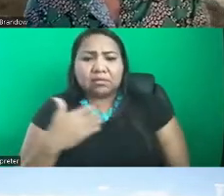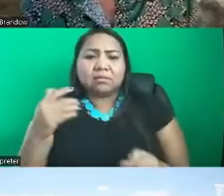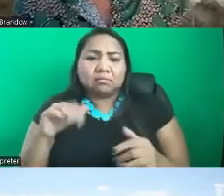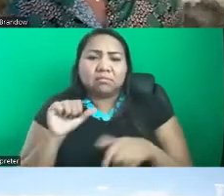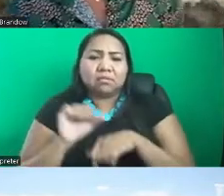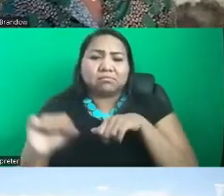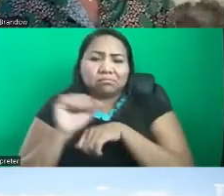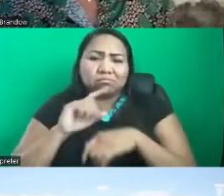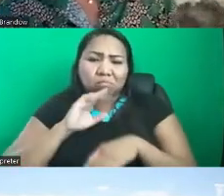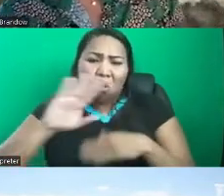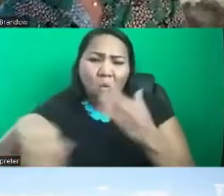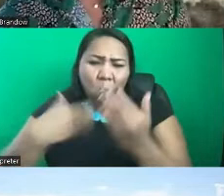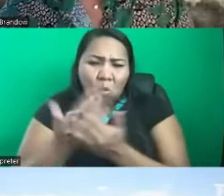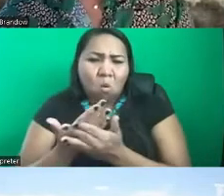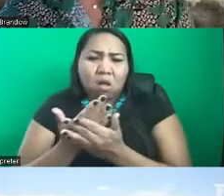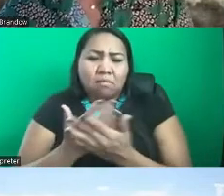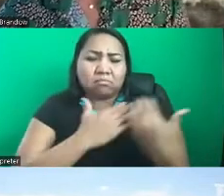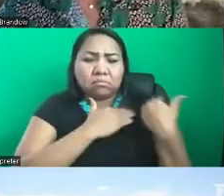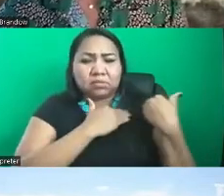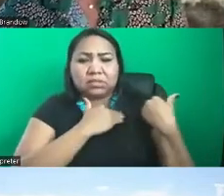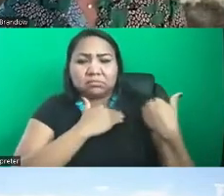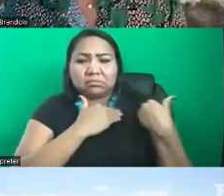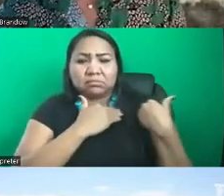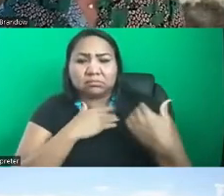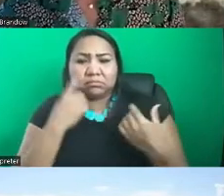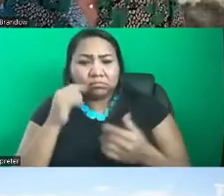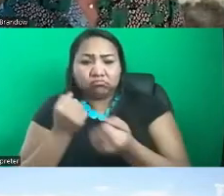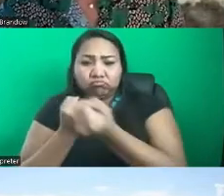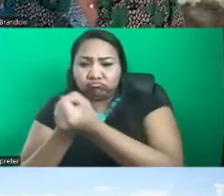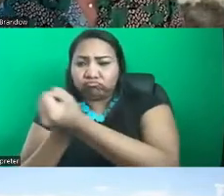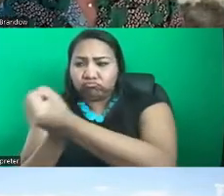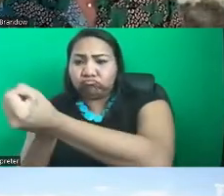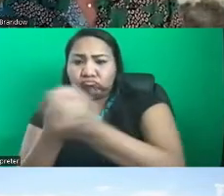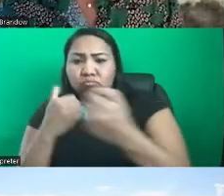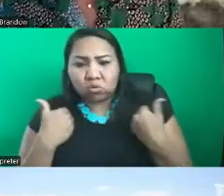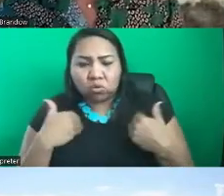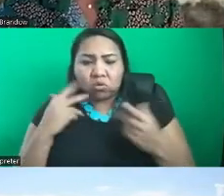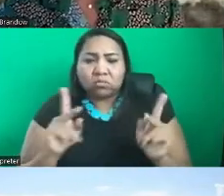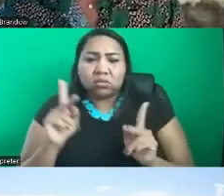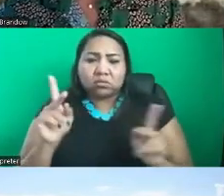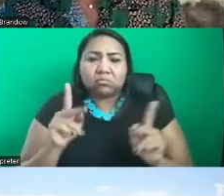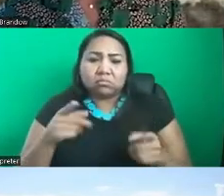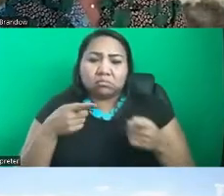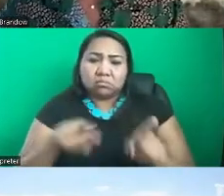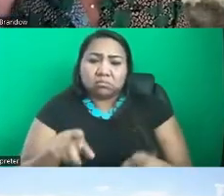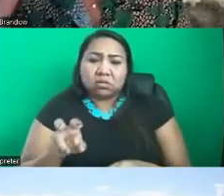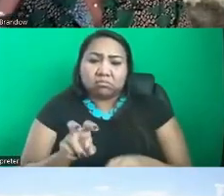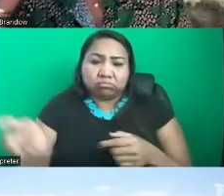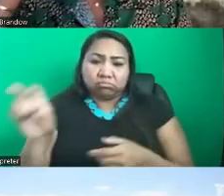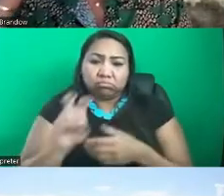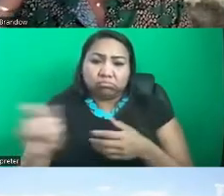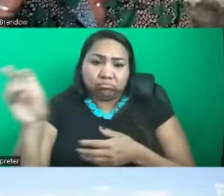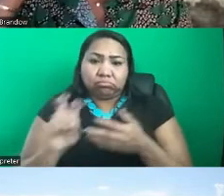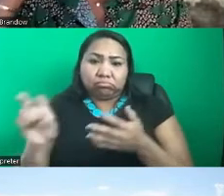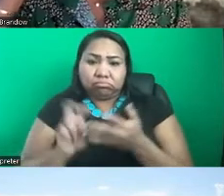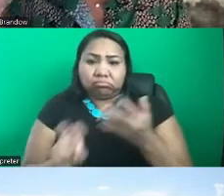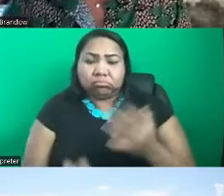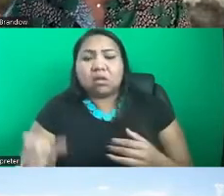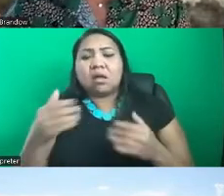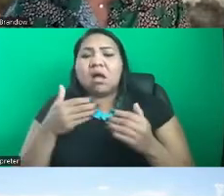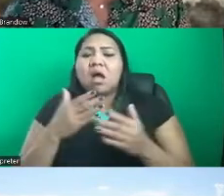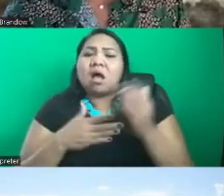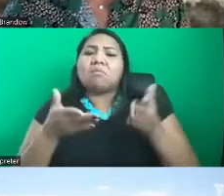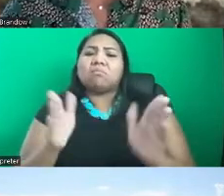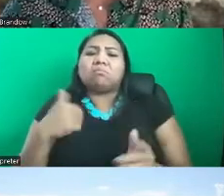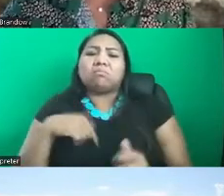responsibility to support youth in these transitions. And in some ways, we call this nahongbita,